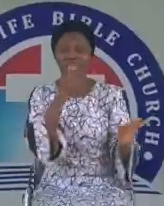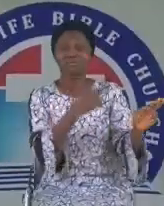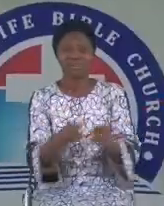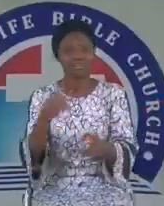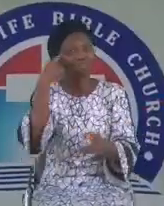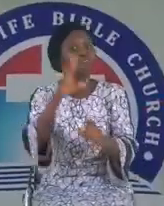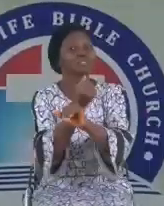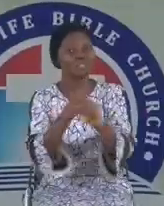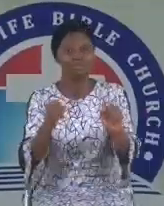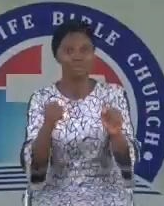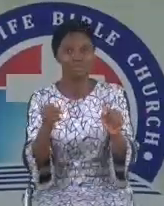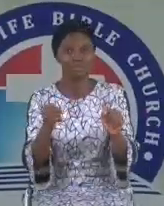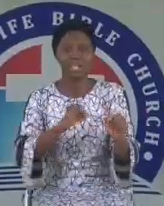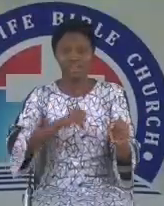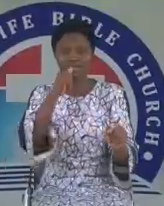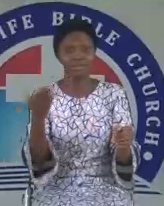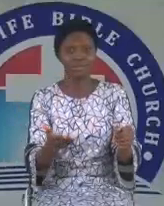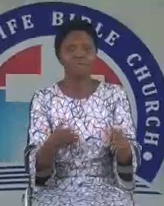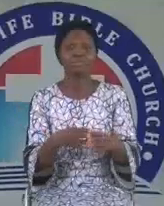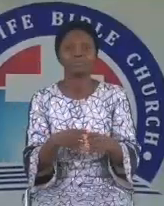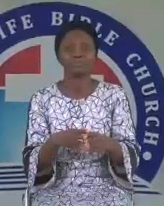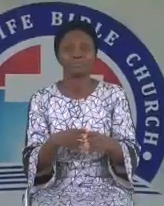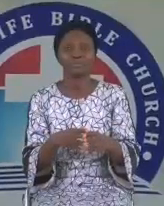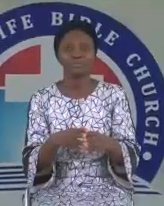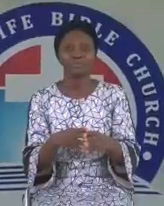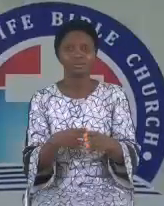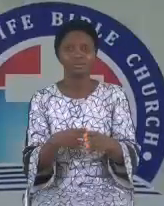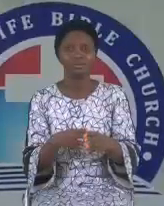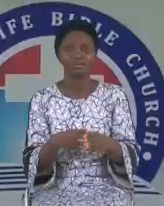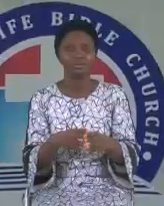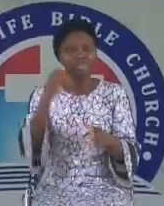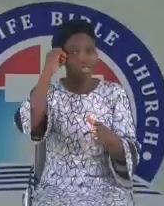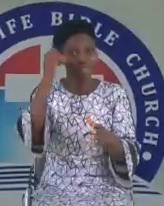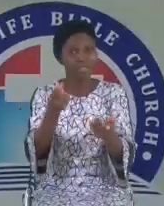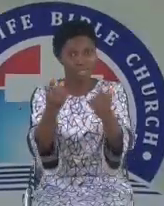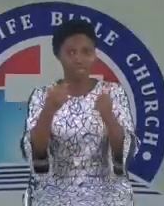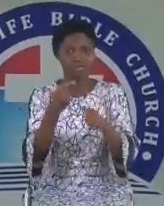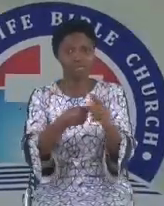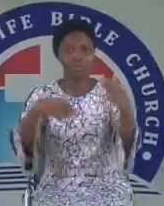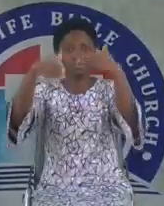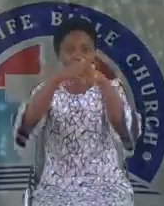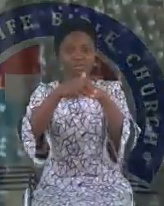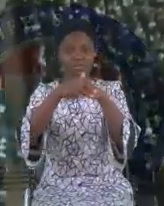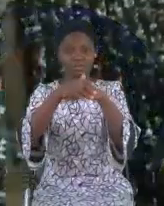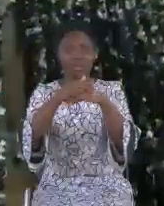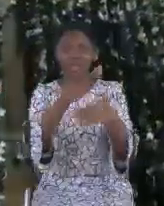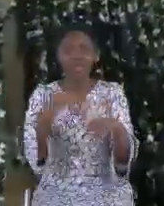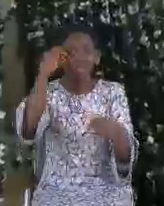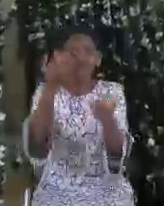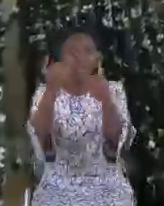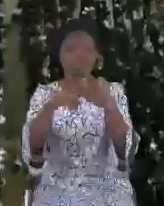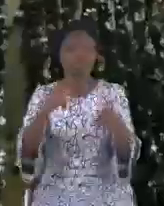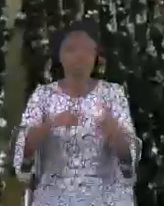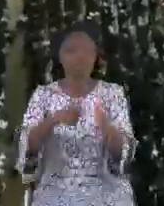salvation. You are the one that Christ came for. He came from heaven and he came to this earth and he